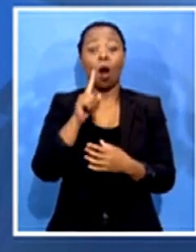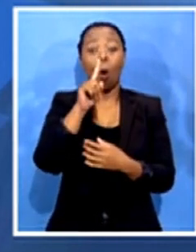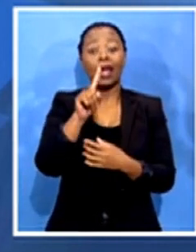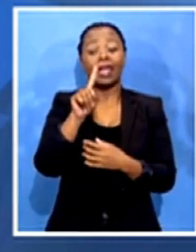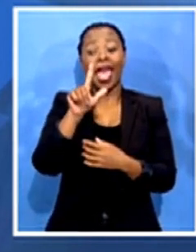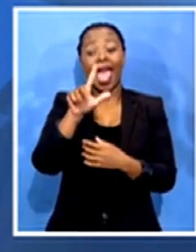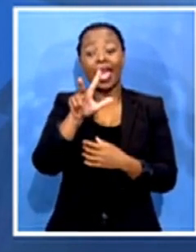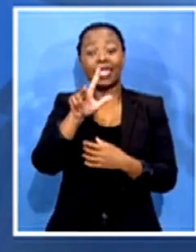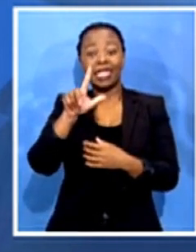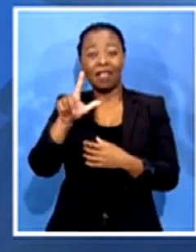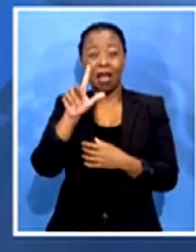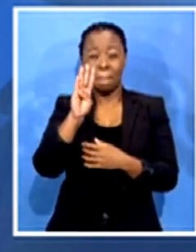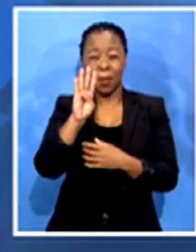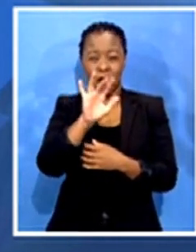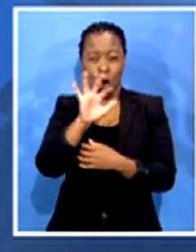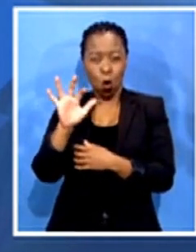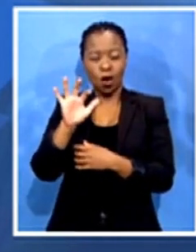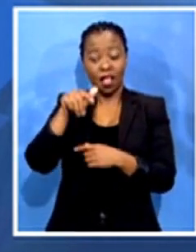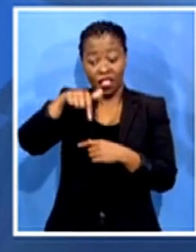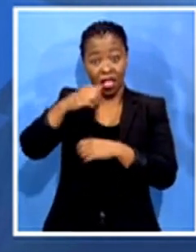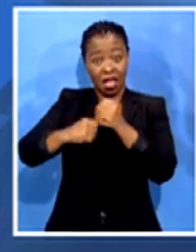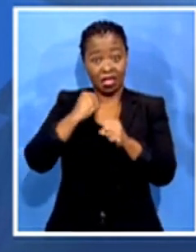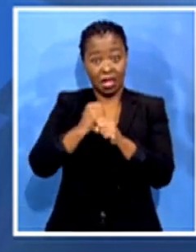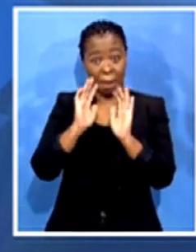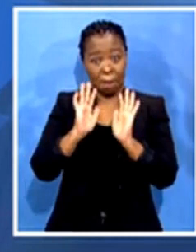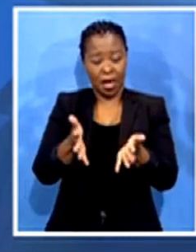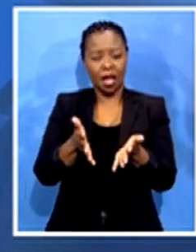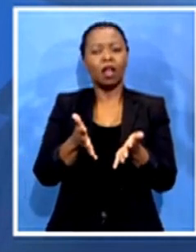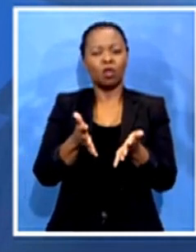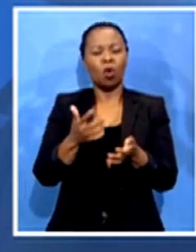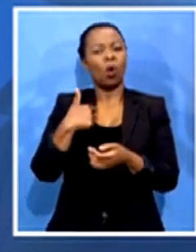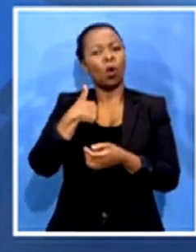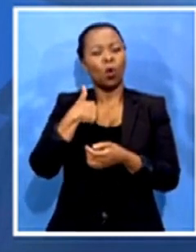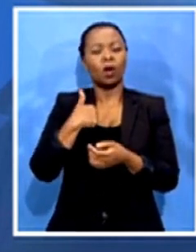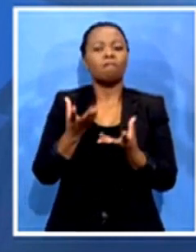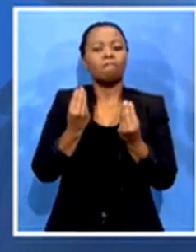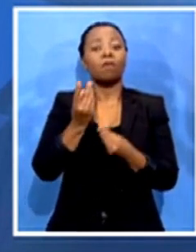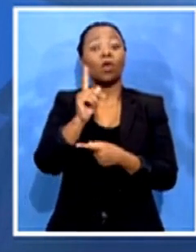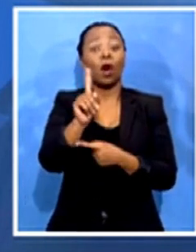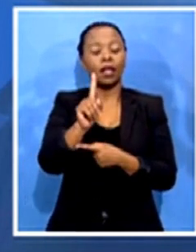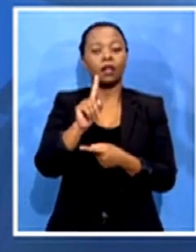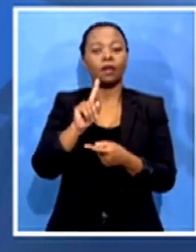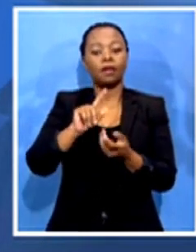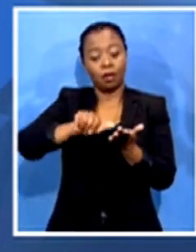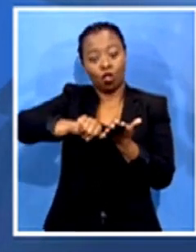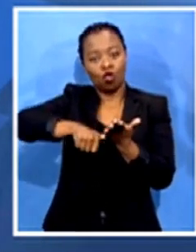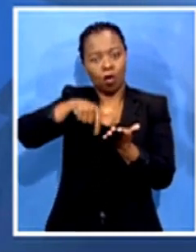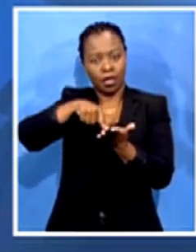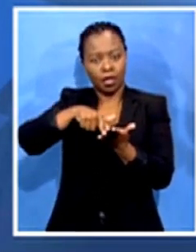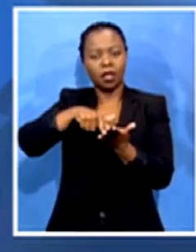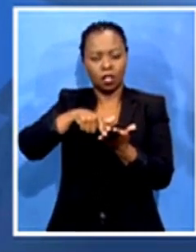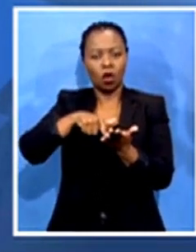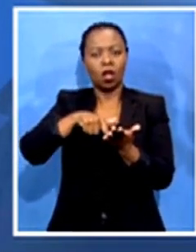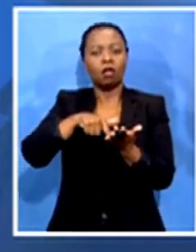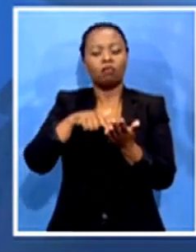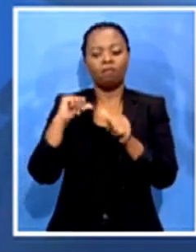year. We therefore get a grant, we get an allocation on a continuous basis over a month, which